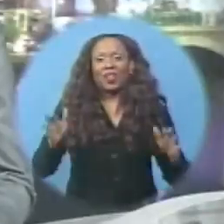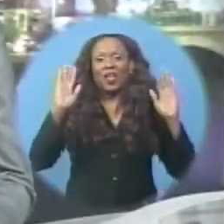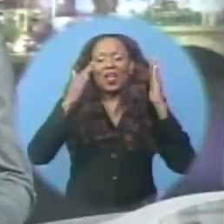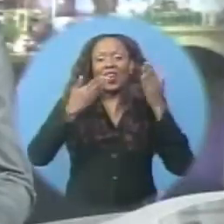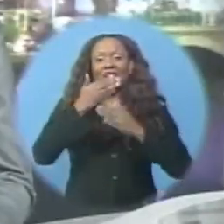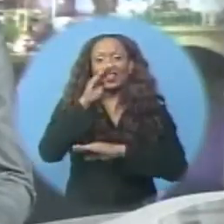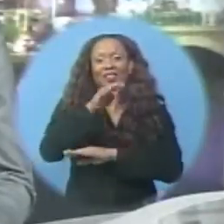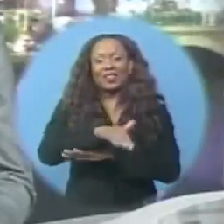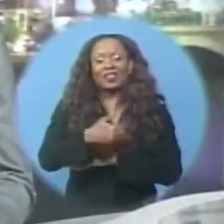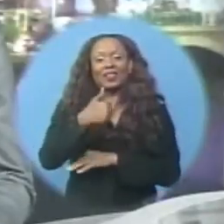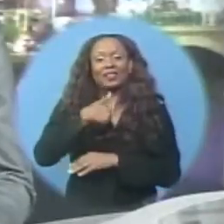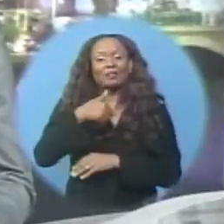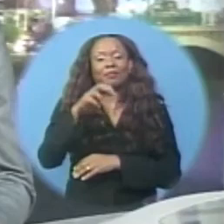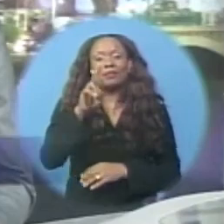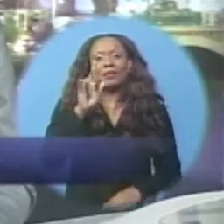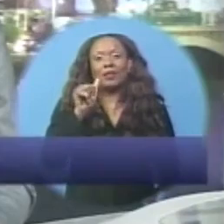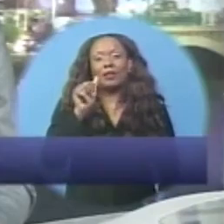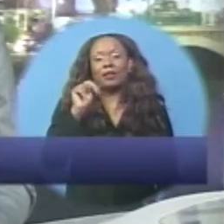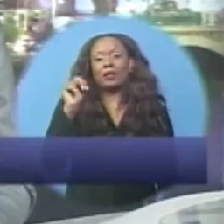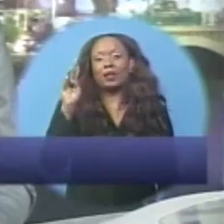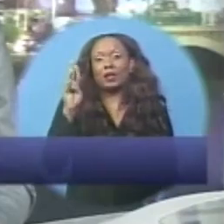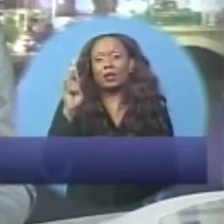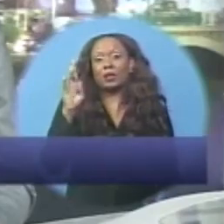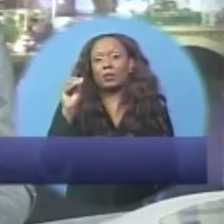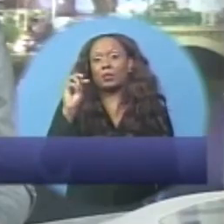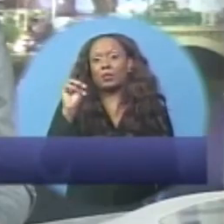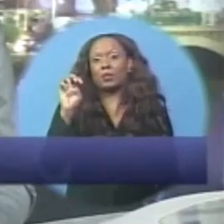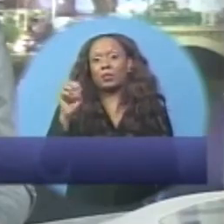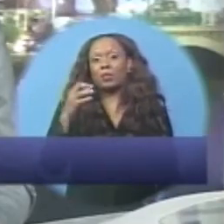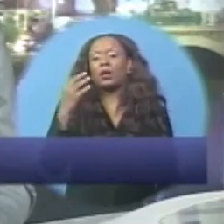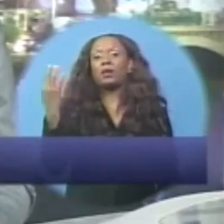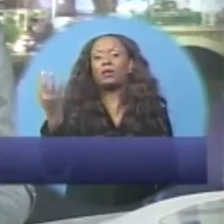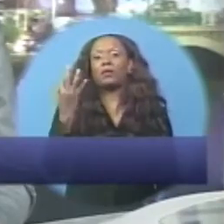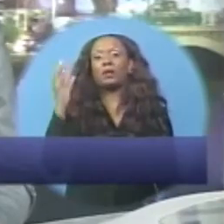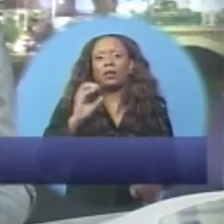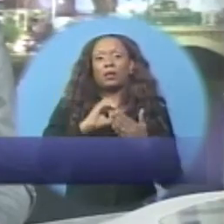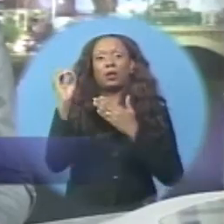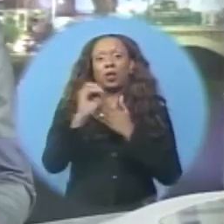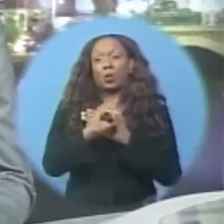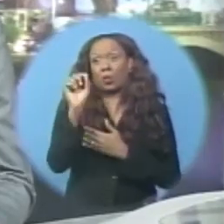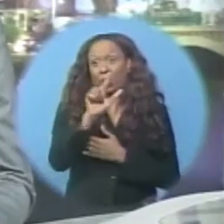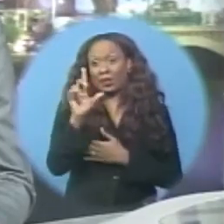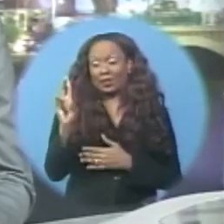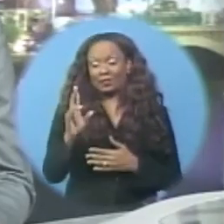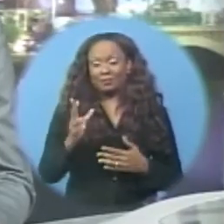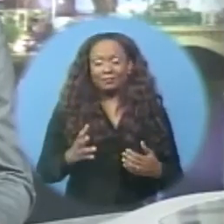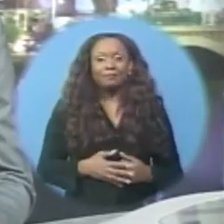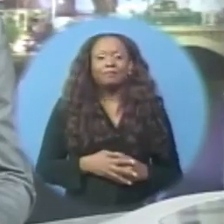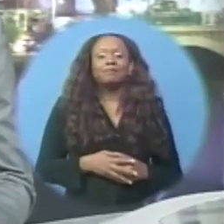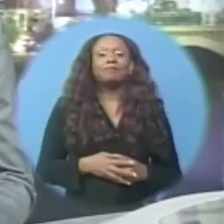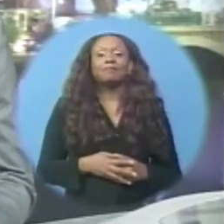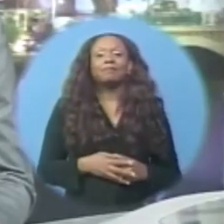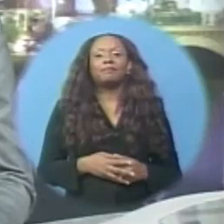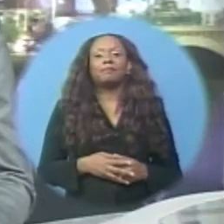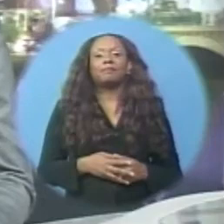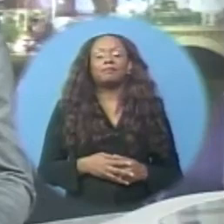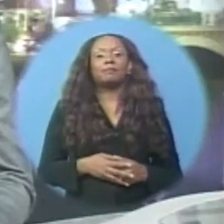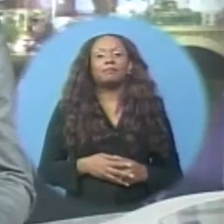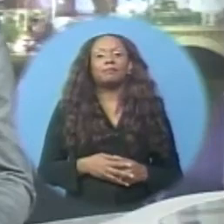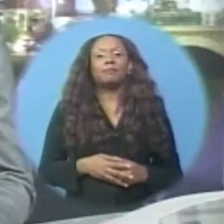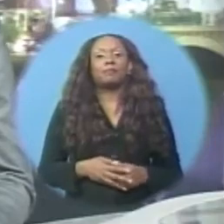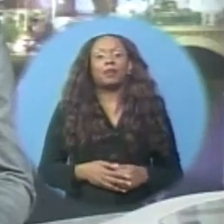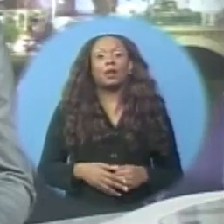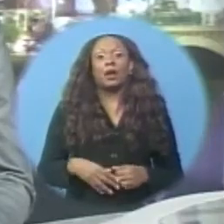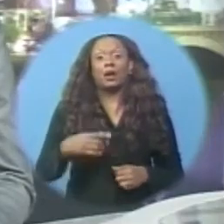A very good evening to you. I am Ryan Broom with the Friday, October 27th edition of the CBC Evening News. In our top story, there has been